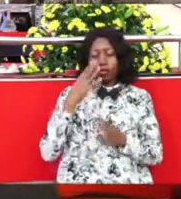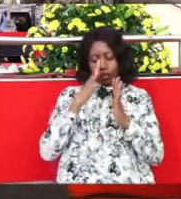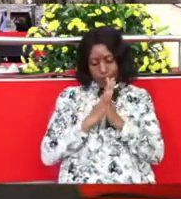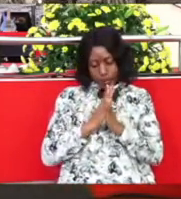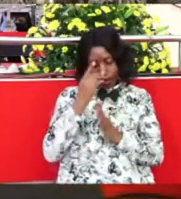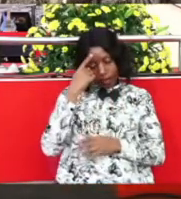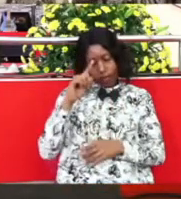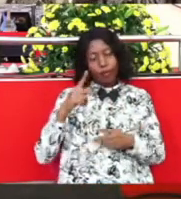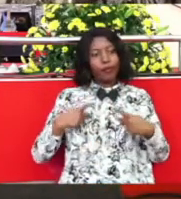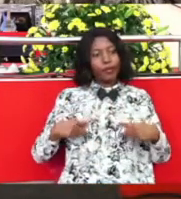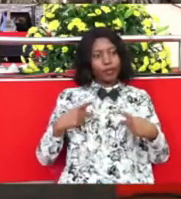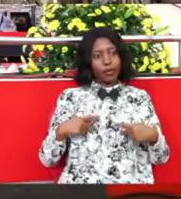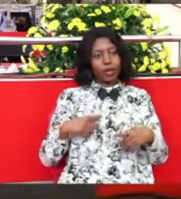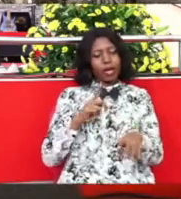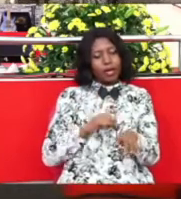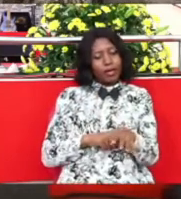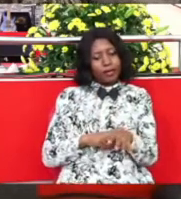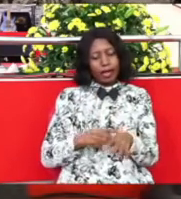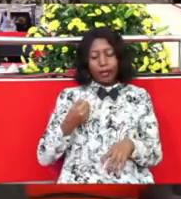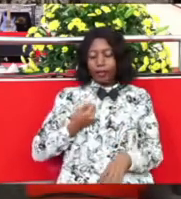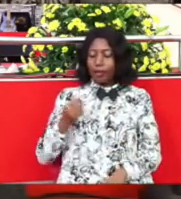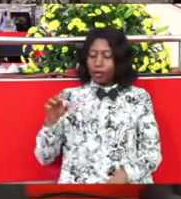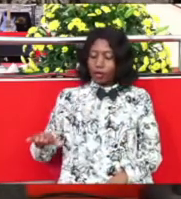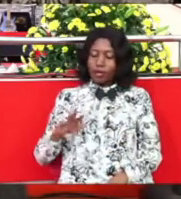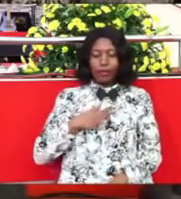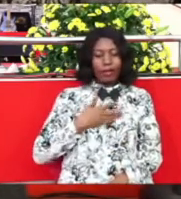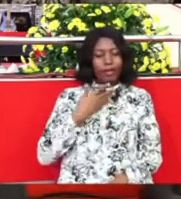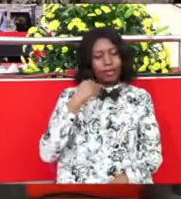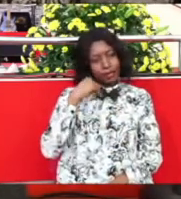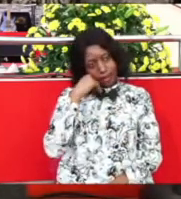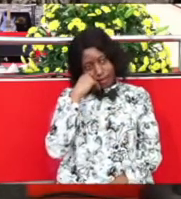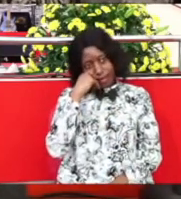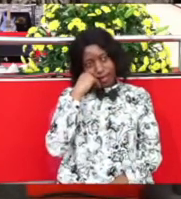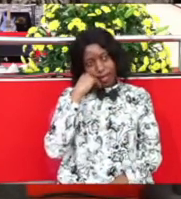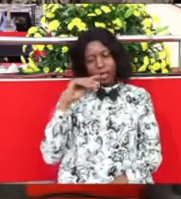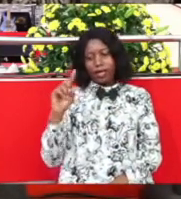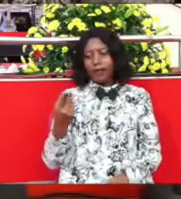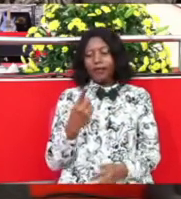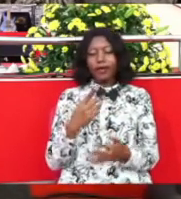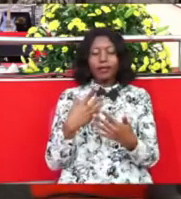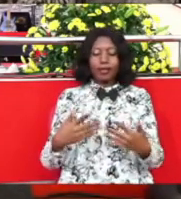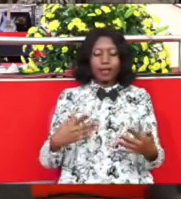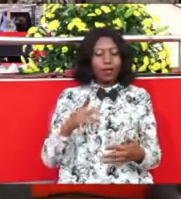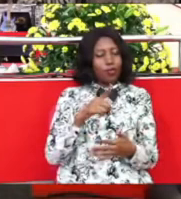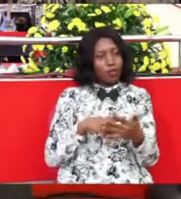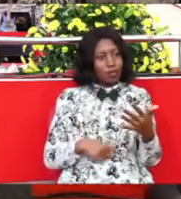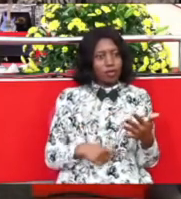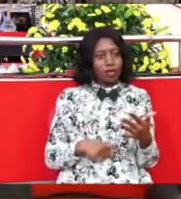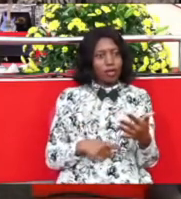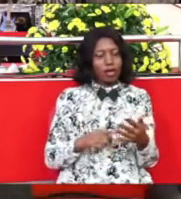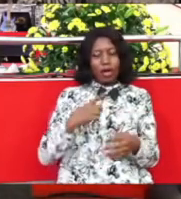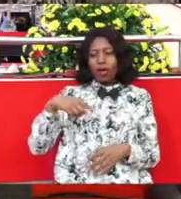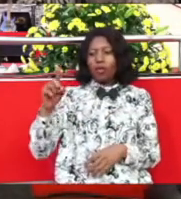is sick. Ya kwamba mwana wangu ama binti yangu akiwa mgonjwa. The first thing I don't rush to the hospital. Sikimbii tu hospitali kwanza. I